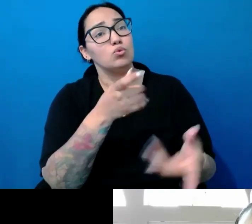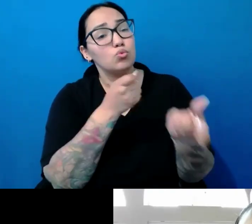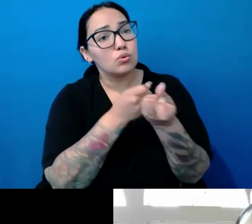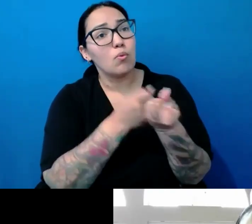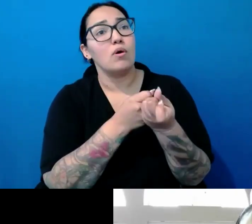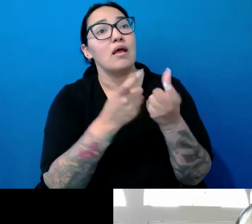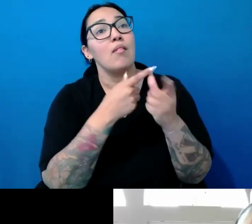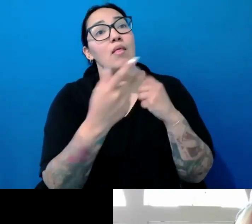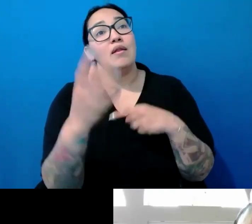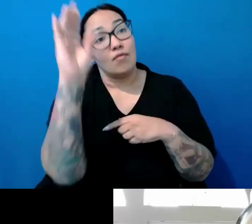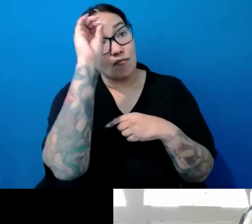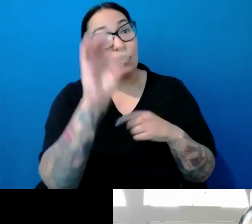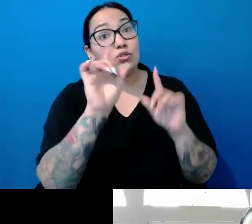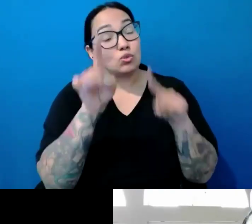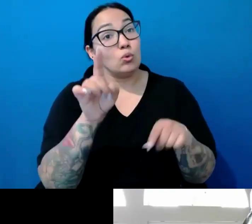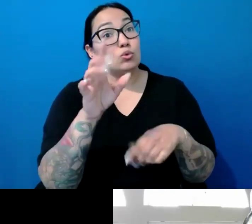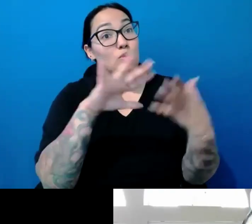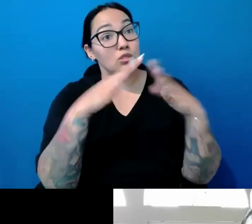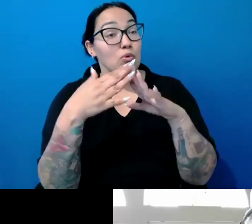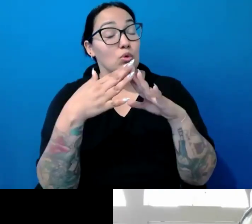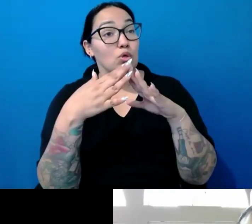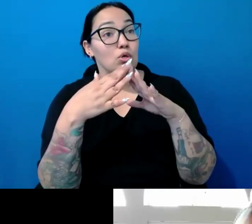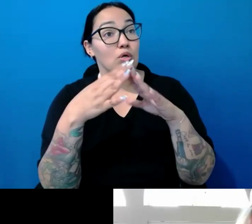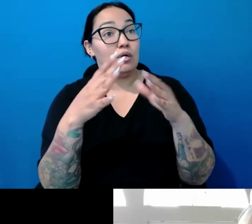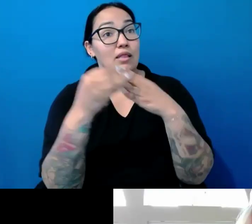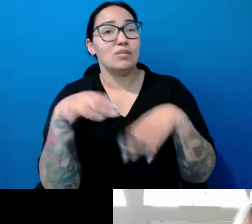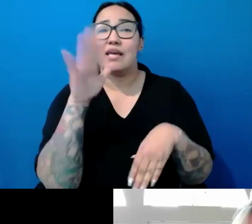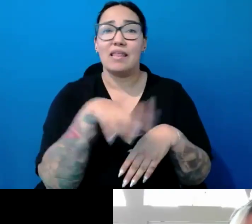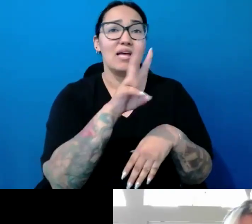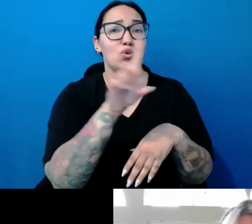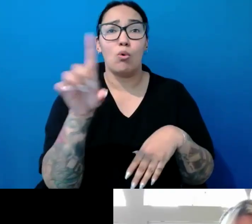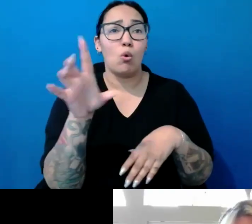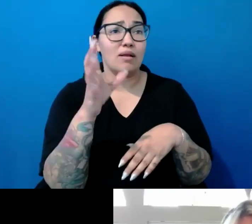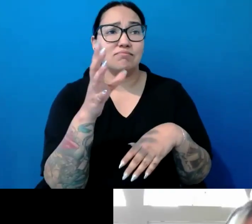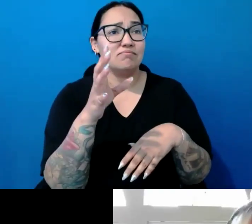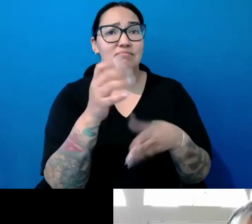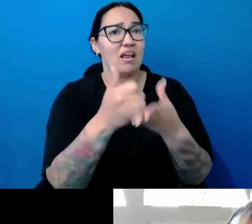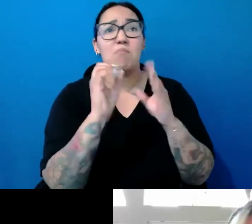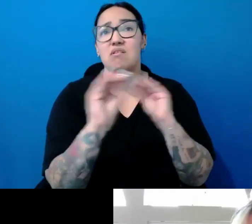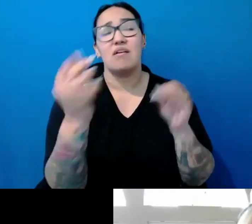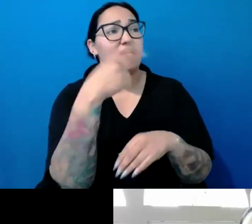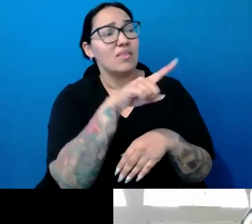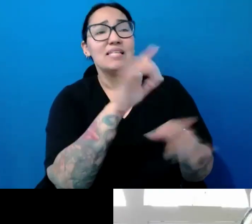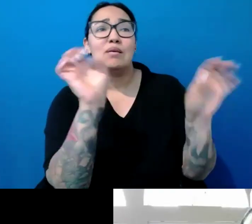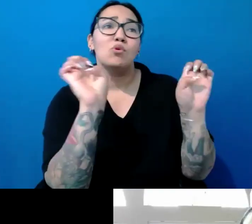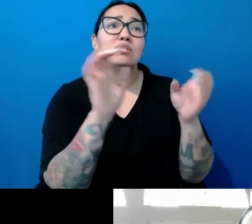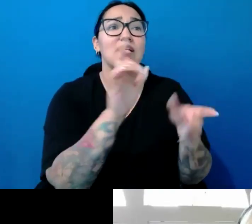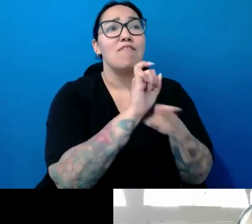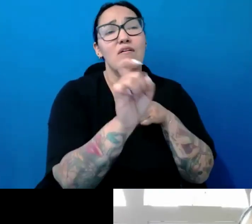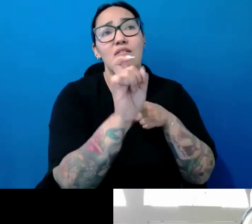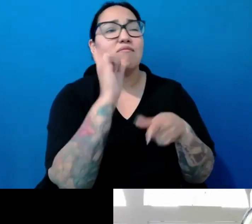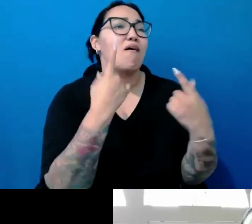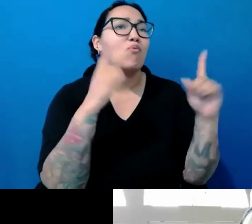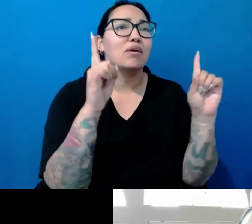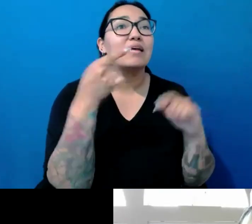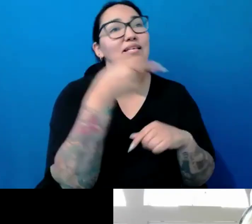the community leaders to say, the 211 that you gave me didn't help. These hotlines that you gave me, they're not working. Here's what I